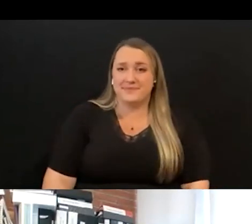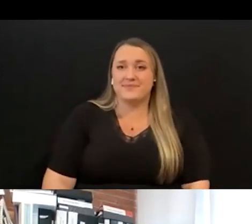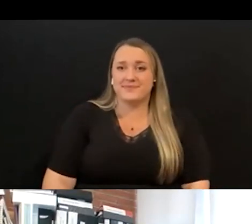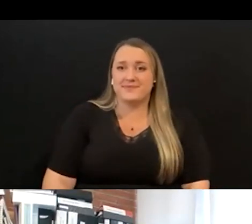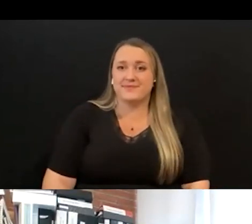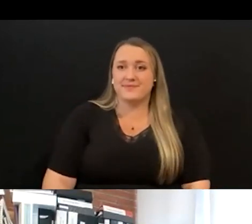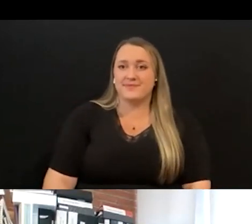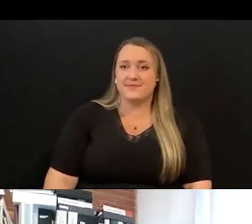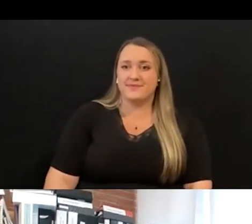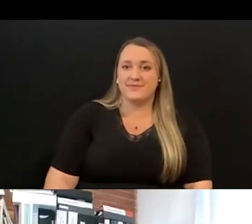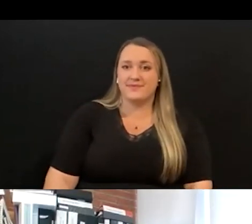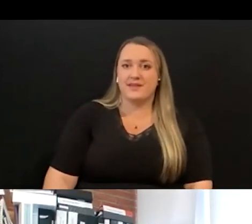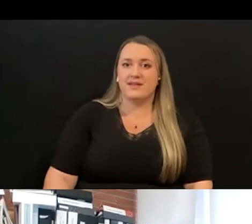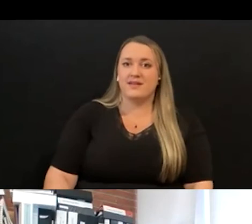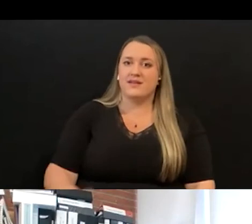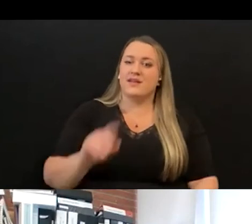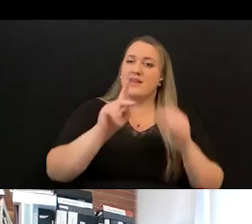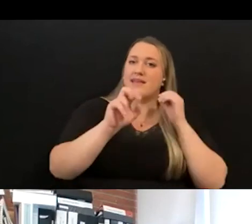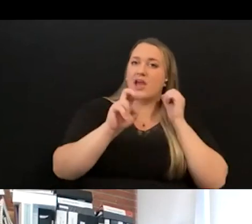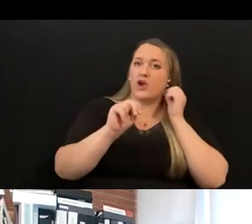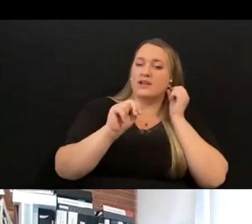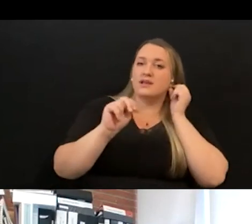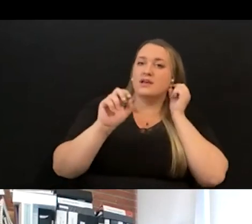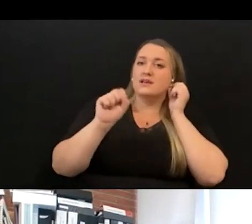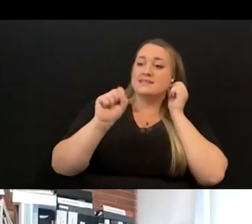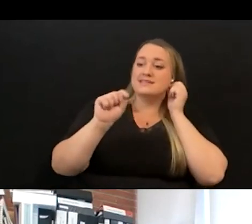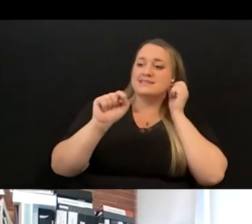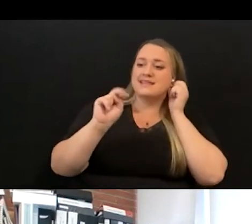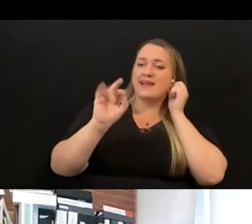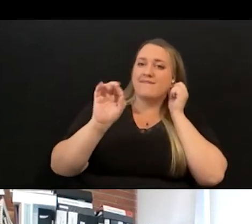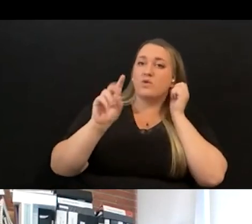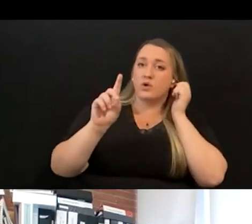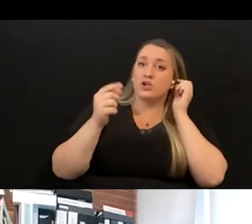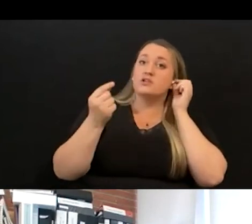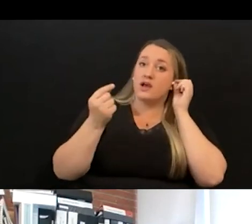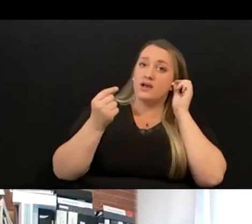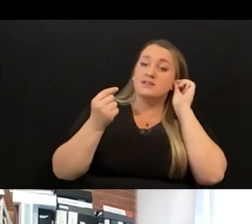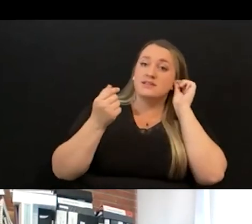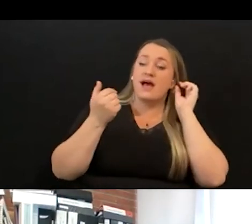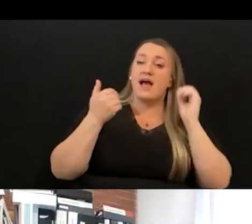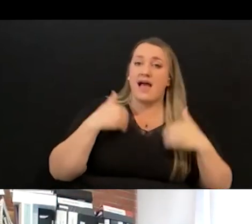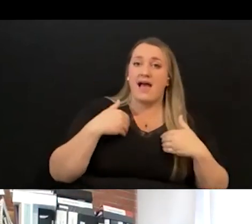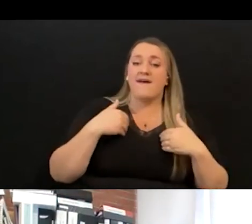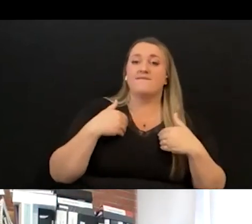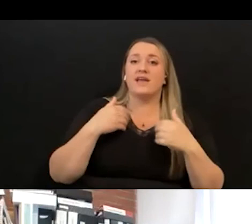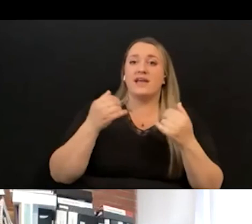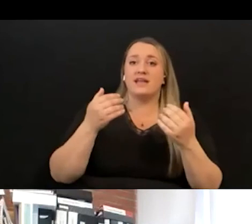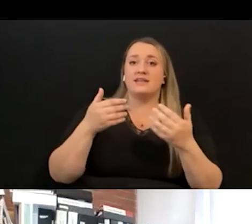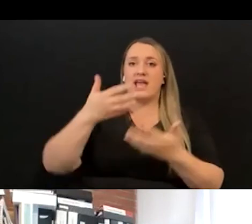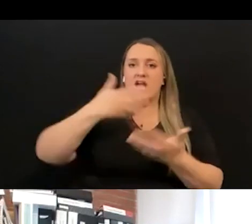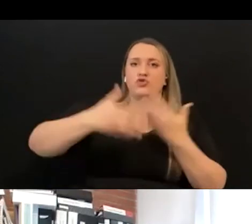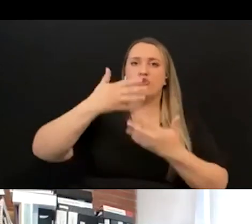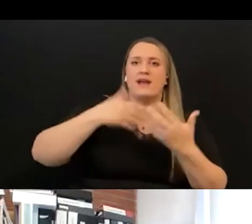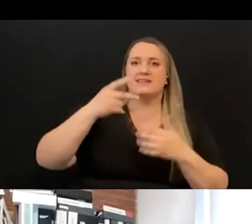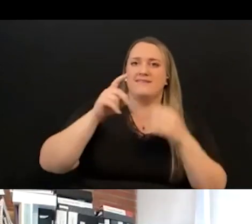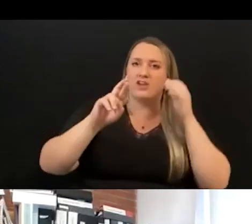Stanford does have a virtual human interaction lab, and they've been doing a lot around VR.